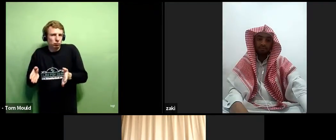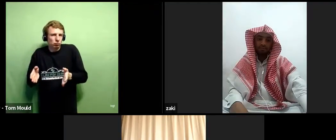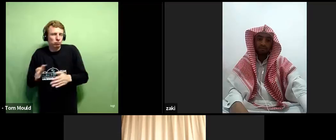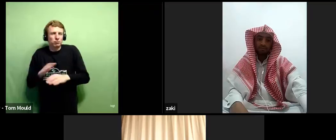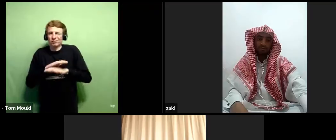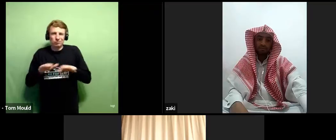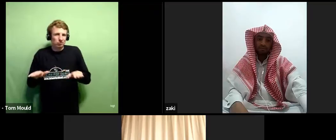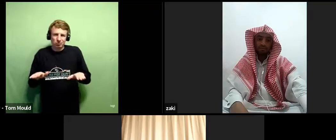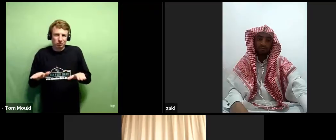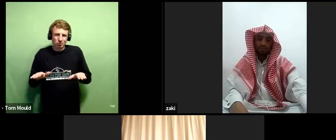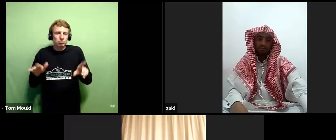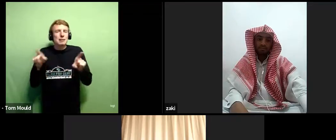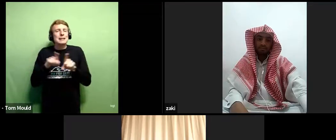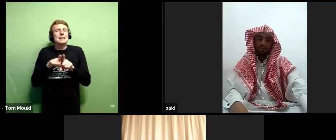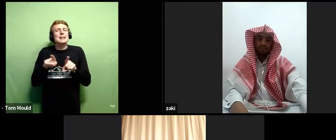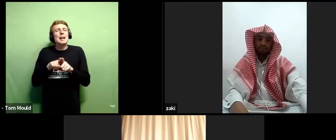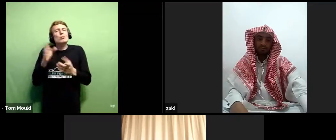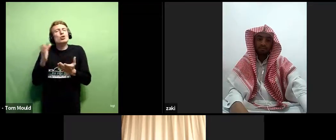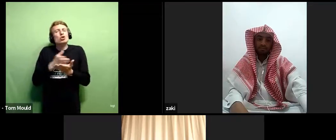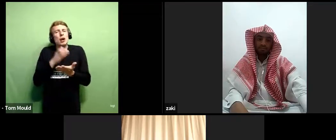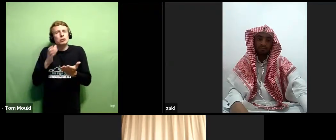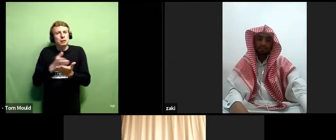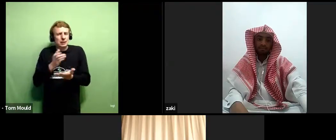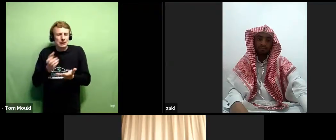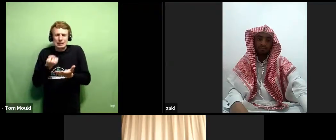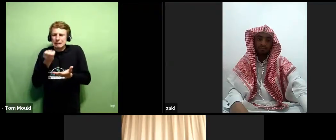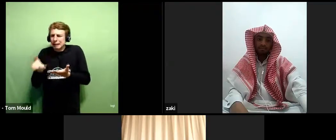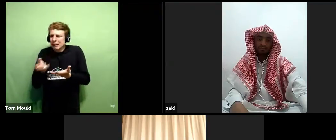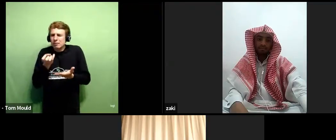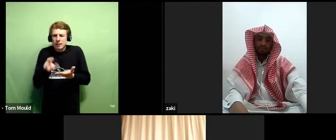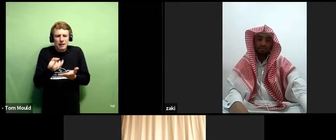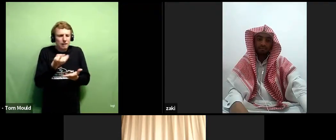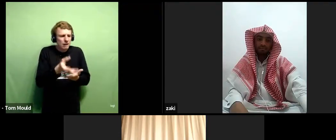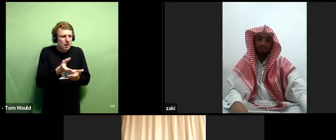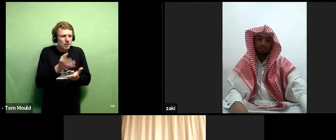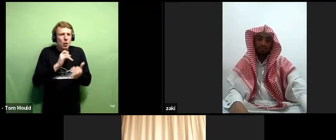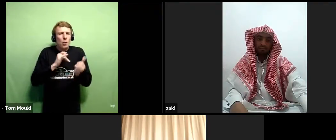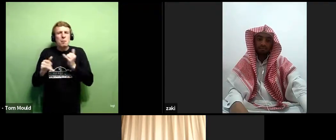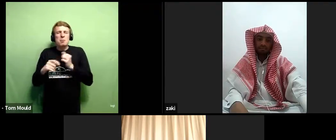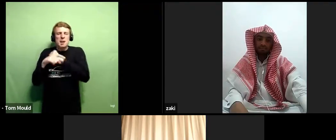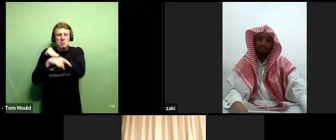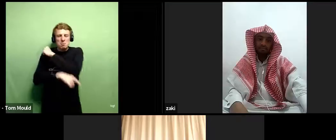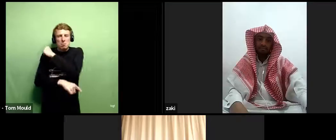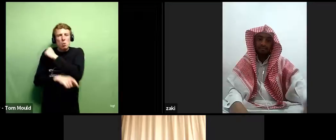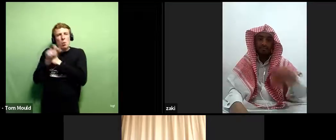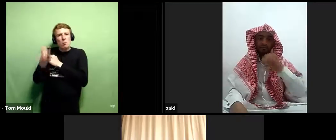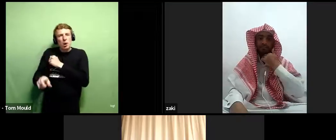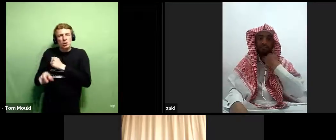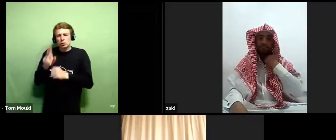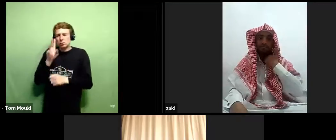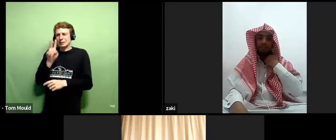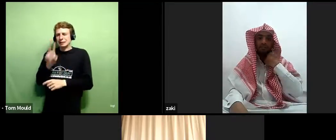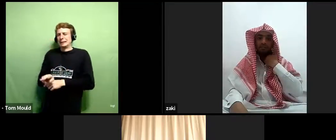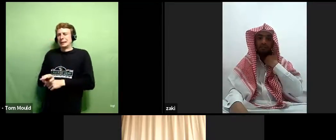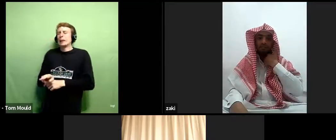not correct for an individual to give, if they see a poor person, to give that individual some